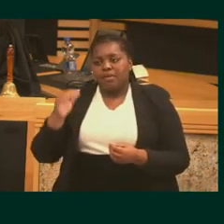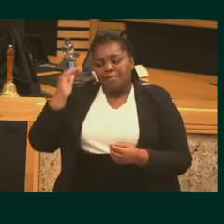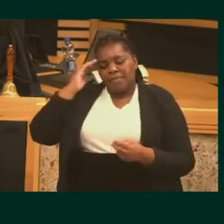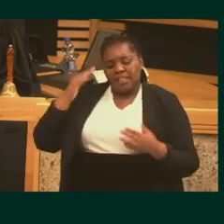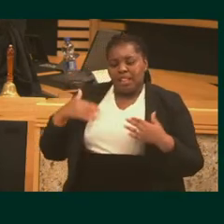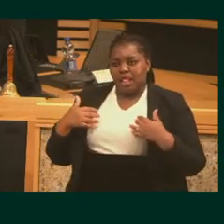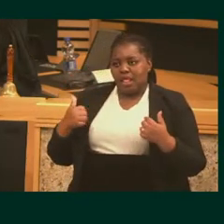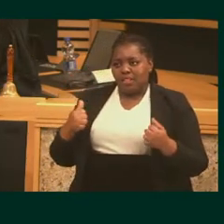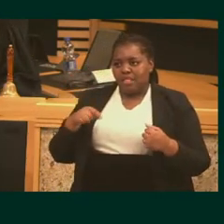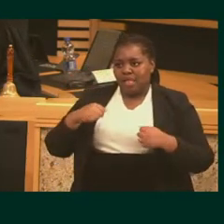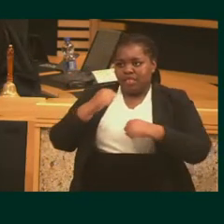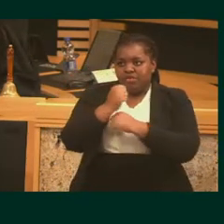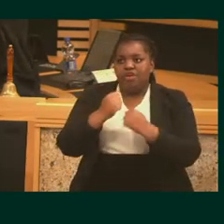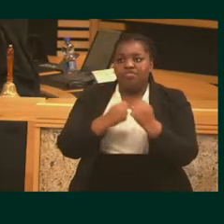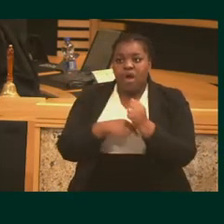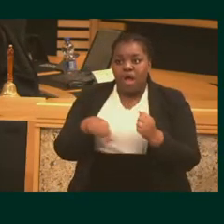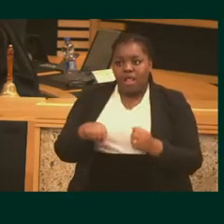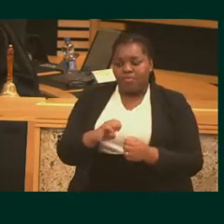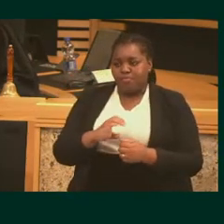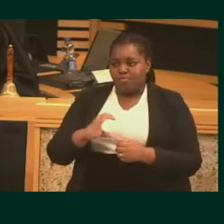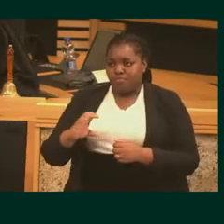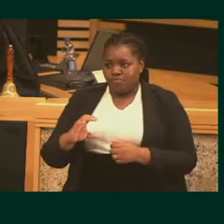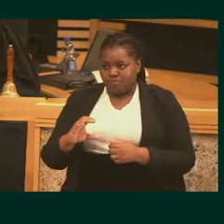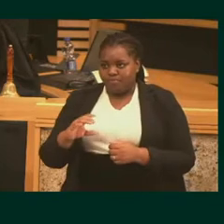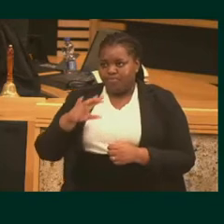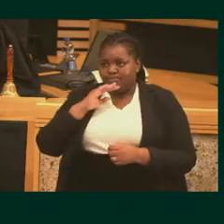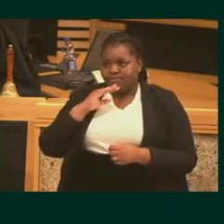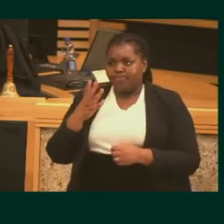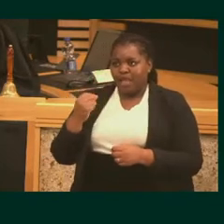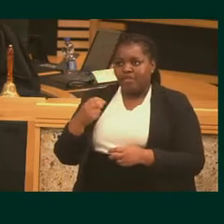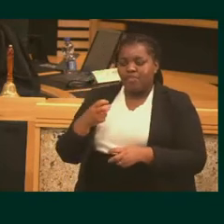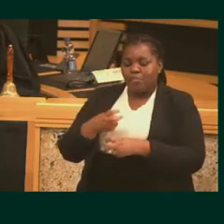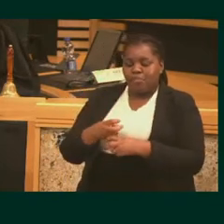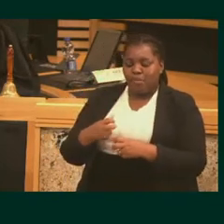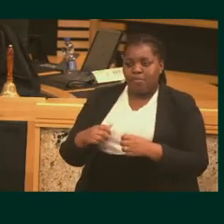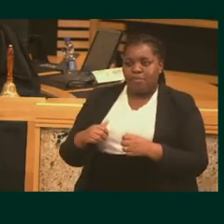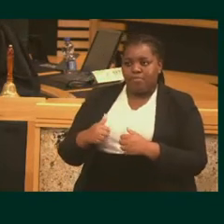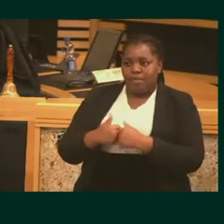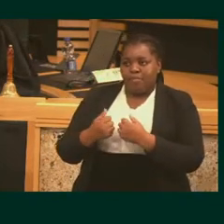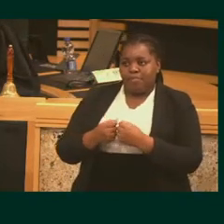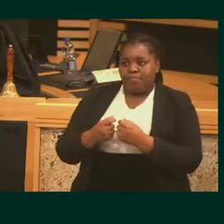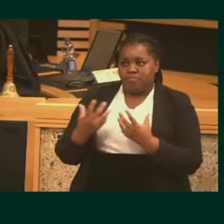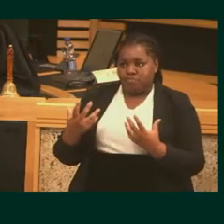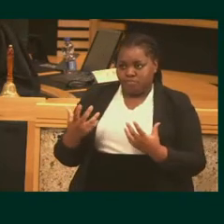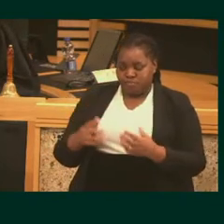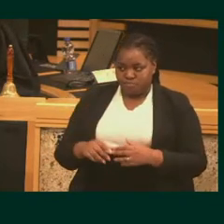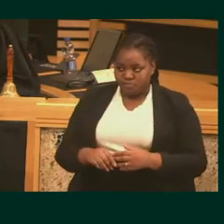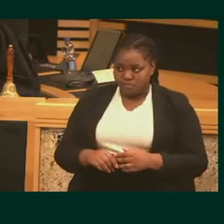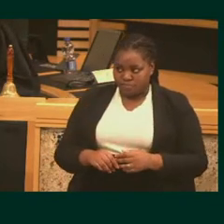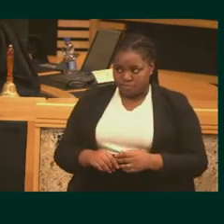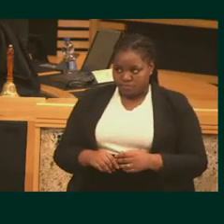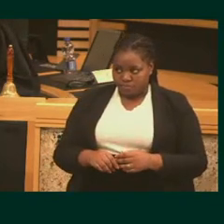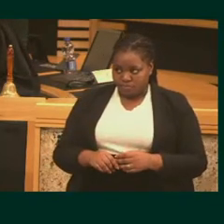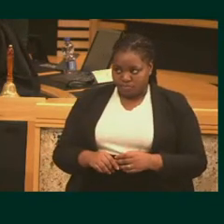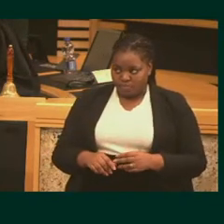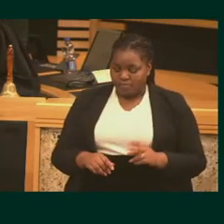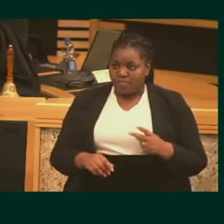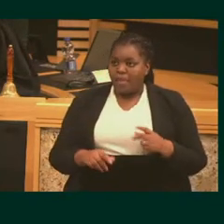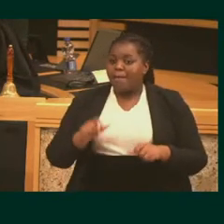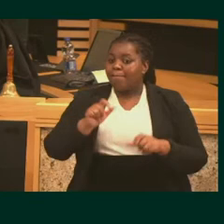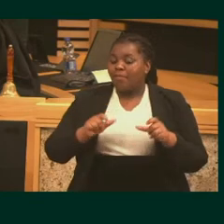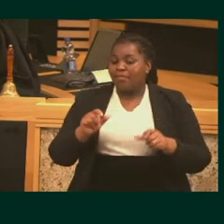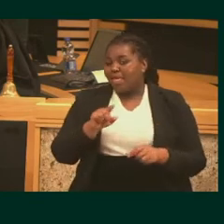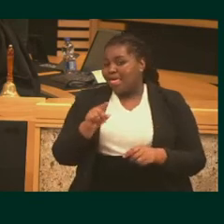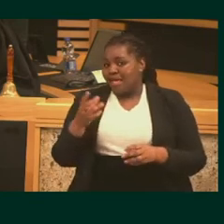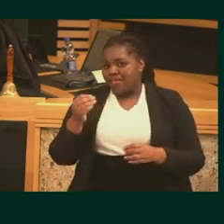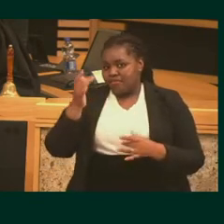infrastructure in the province has been historically neglected and thus insufficient that people with mental